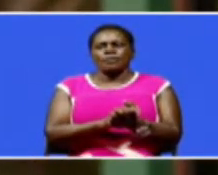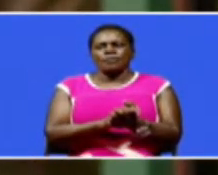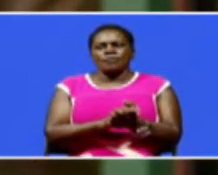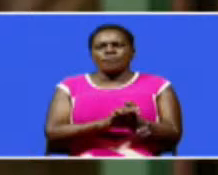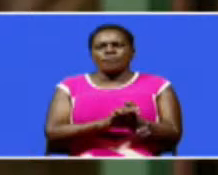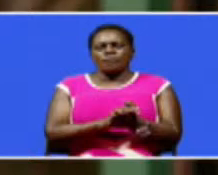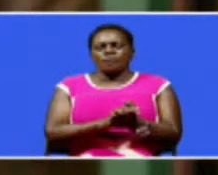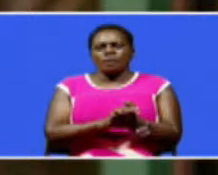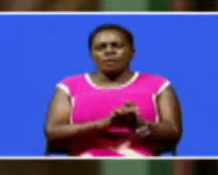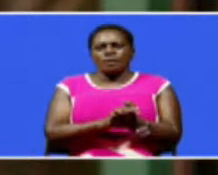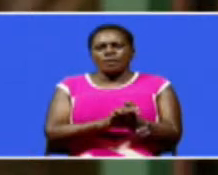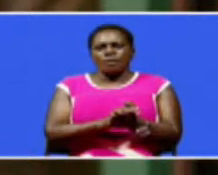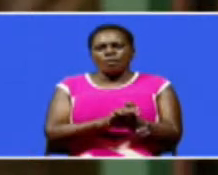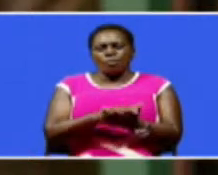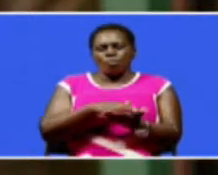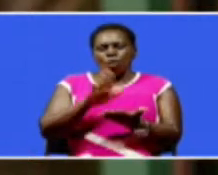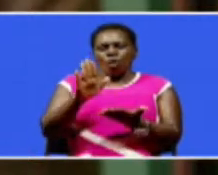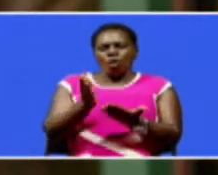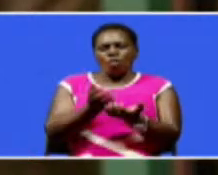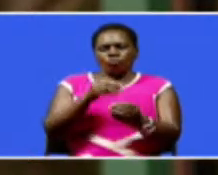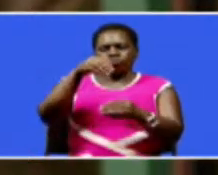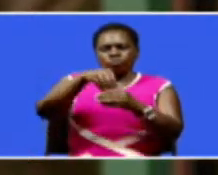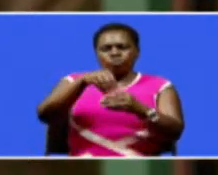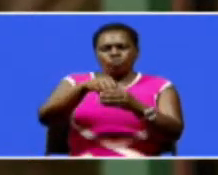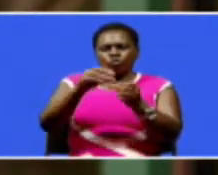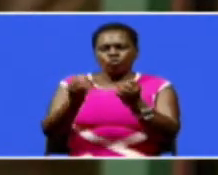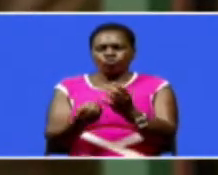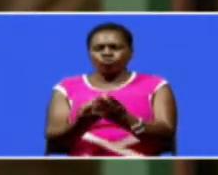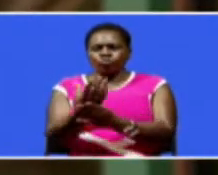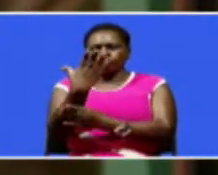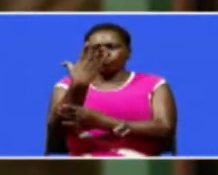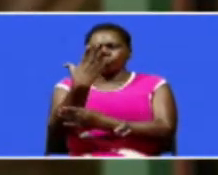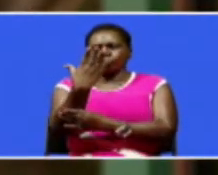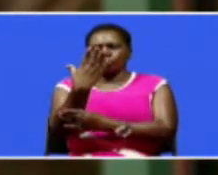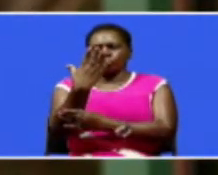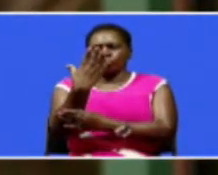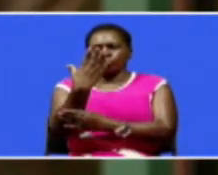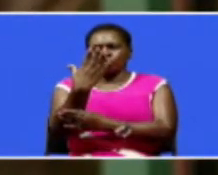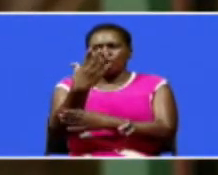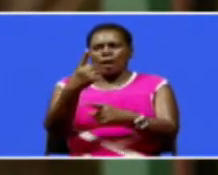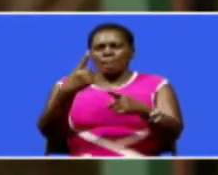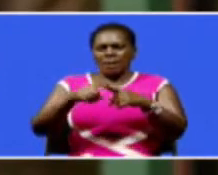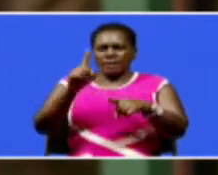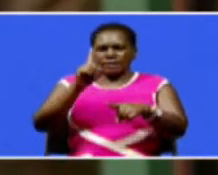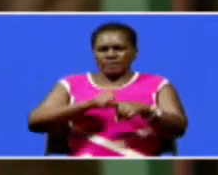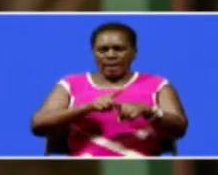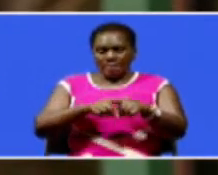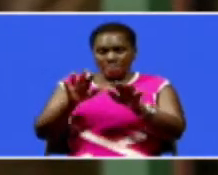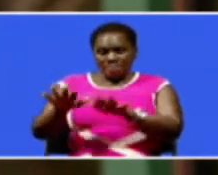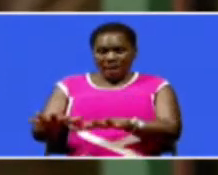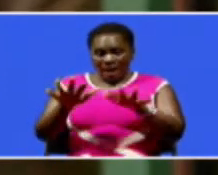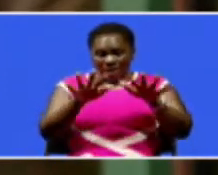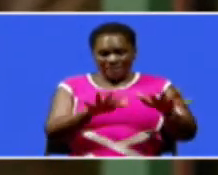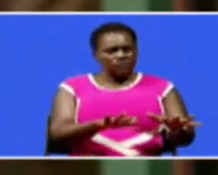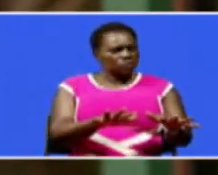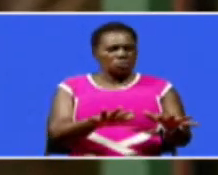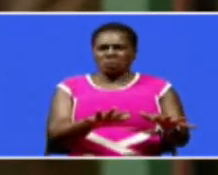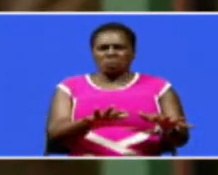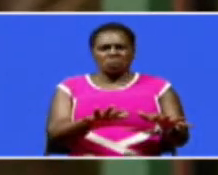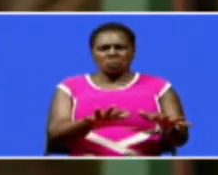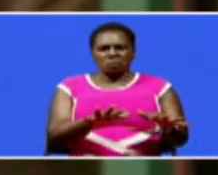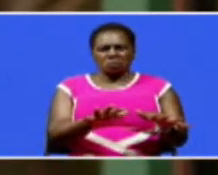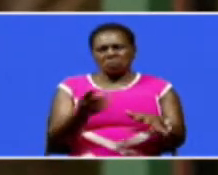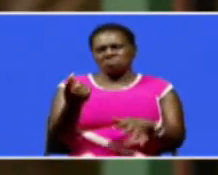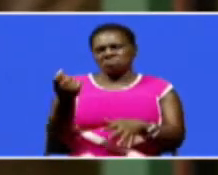they spend a lot of energy and investment to produce whatever they produce, and it's fresh produce. But when they get to the market, there are layers upon